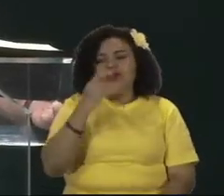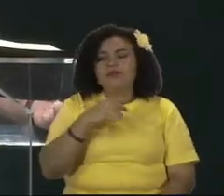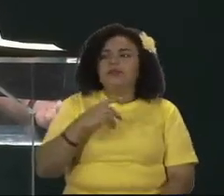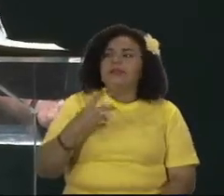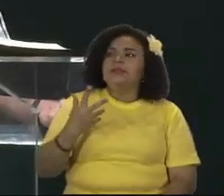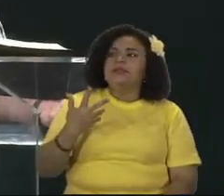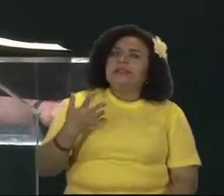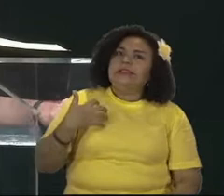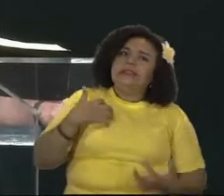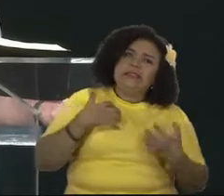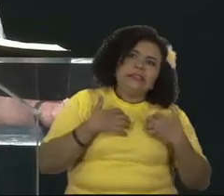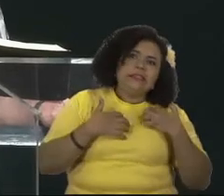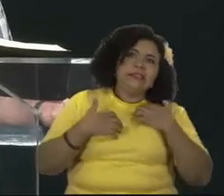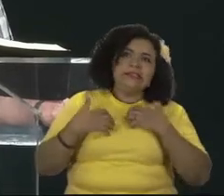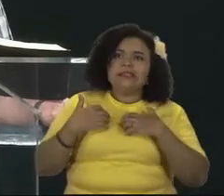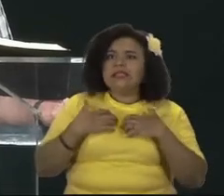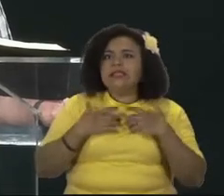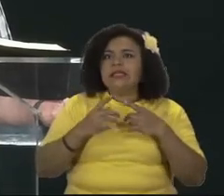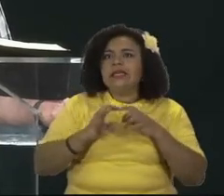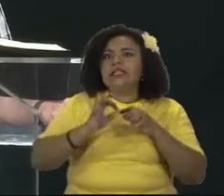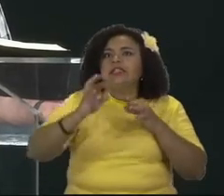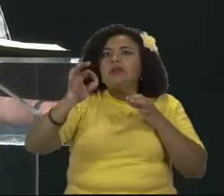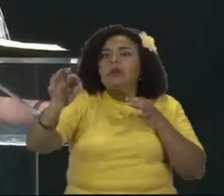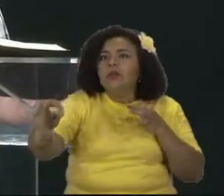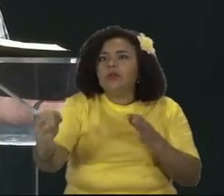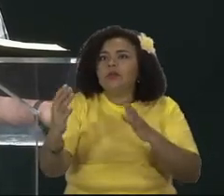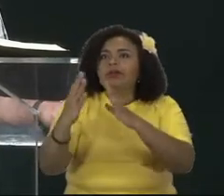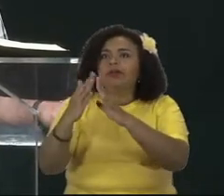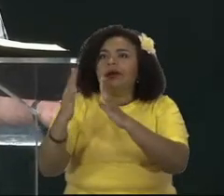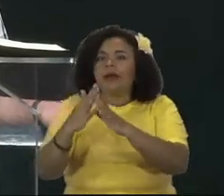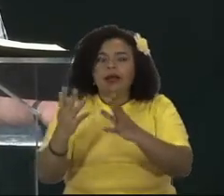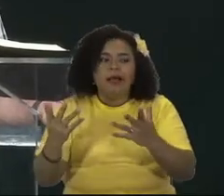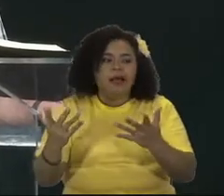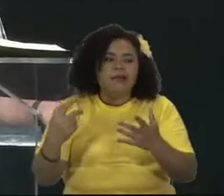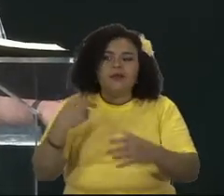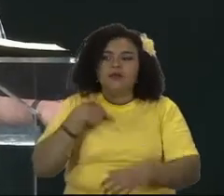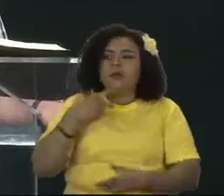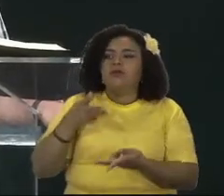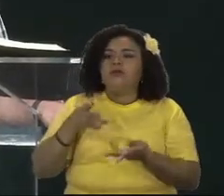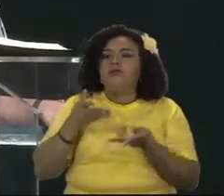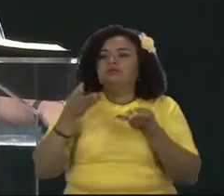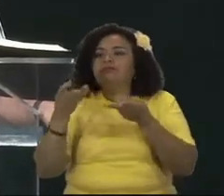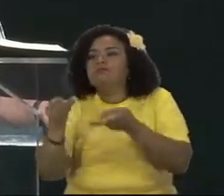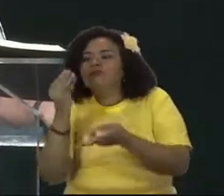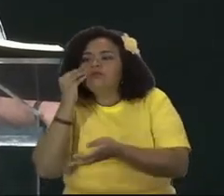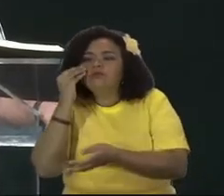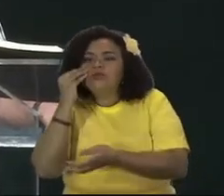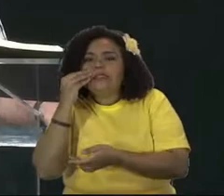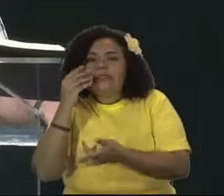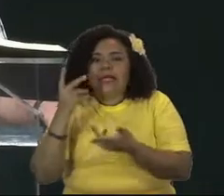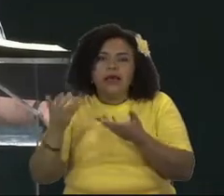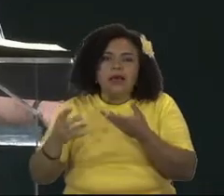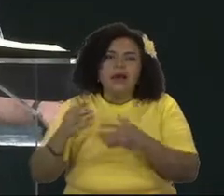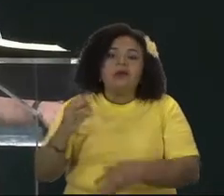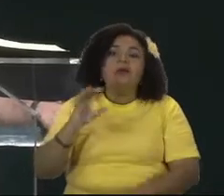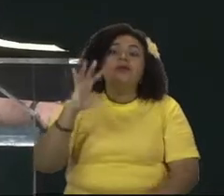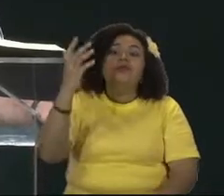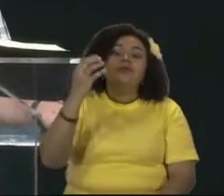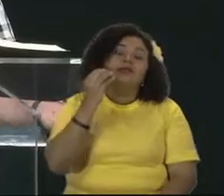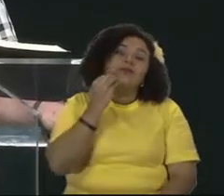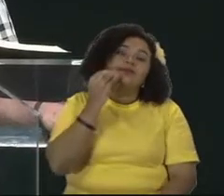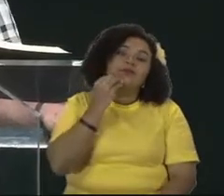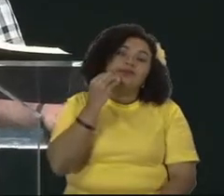health to take care of one another. It was a blessing to this church. And God has been giving